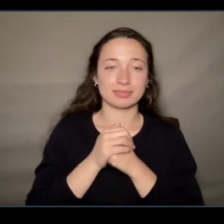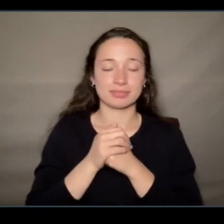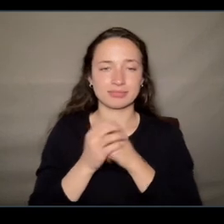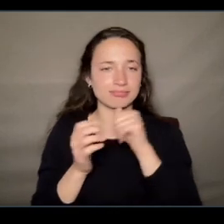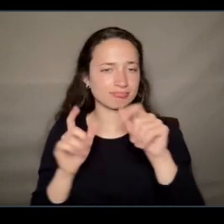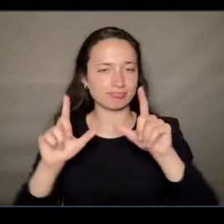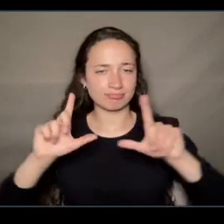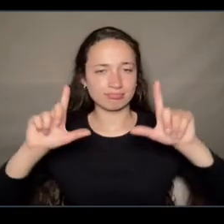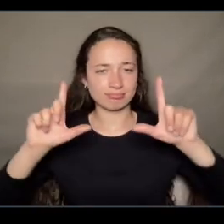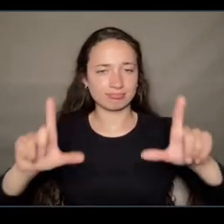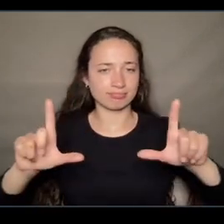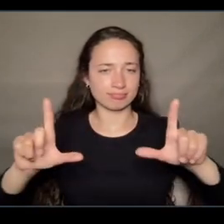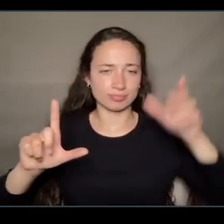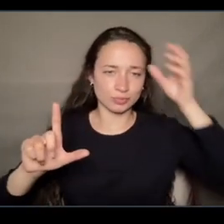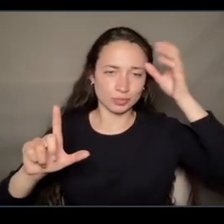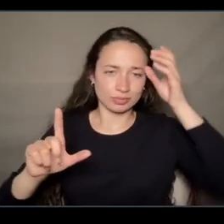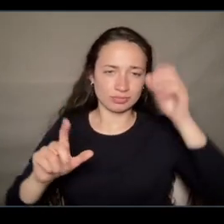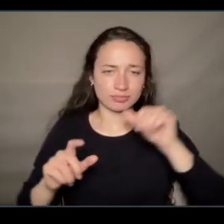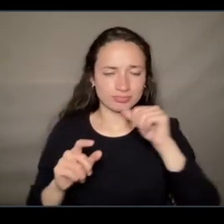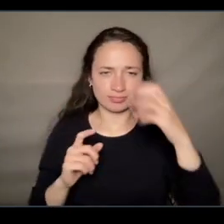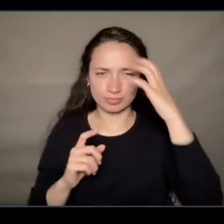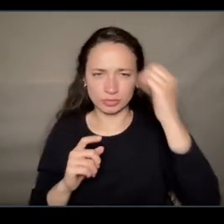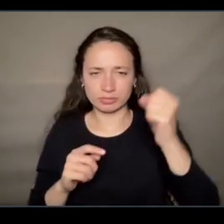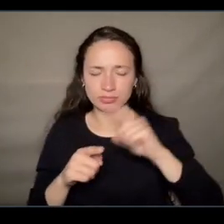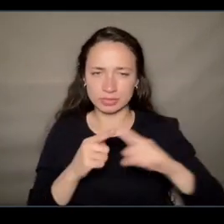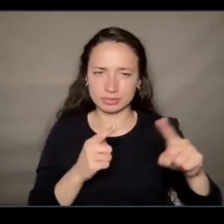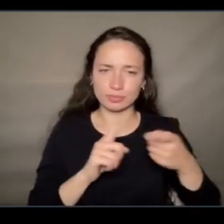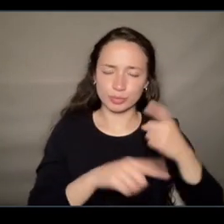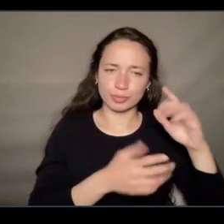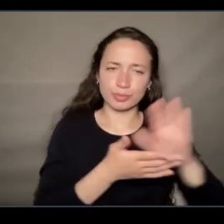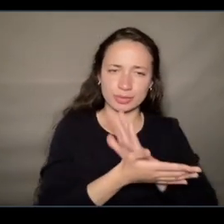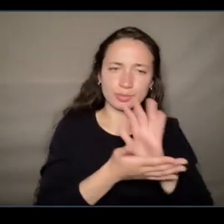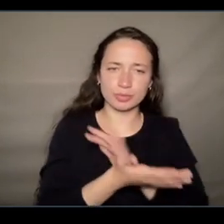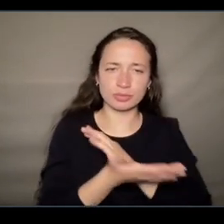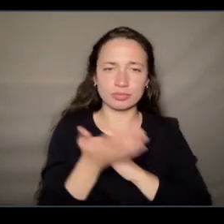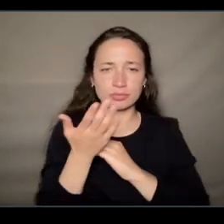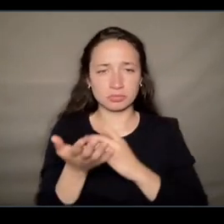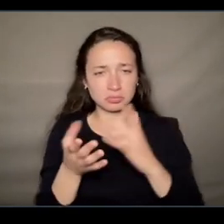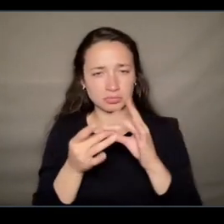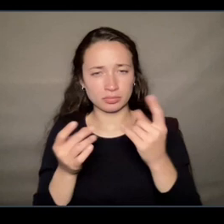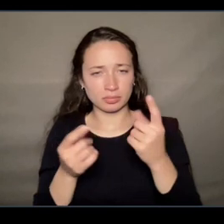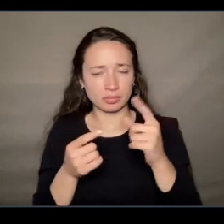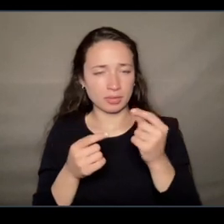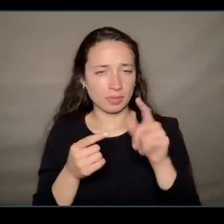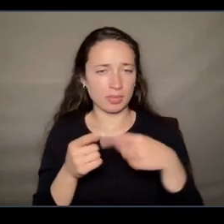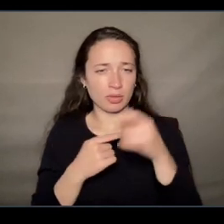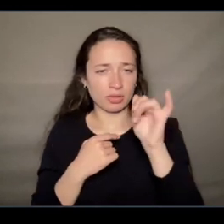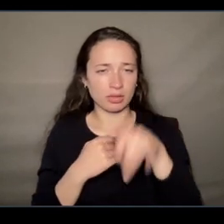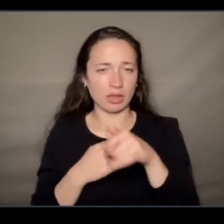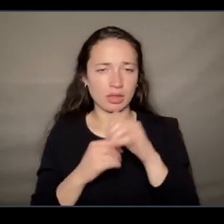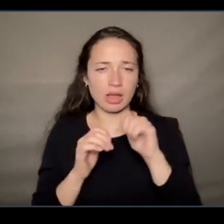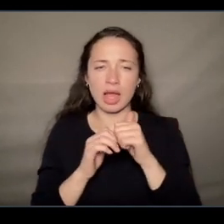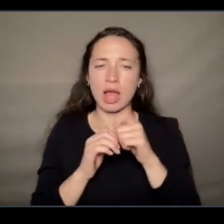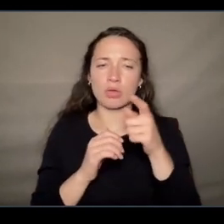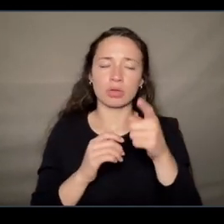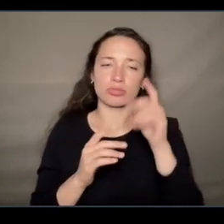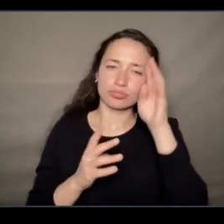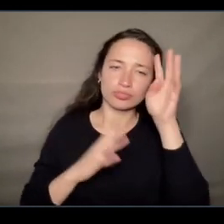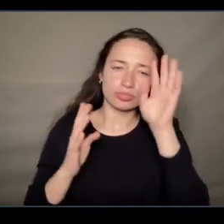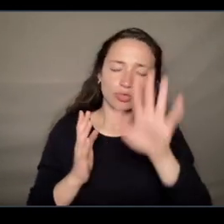And not a computer screen, not memorized, but from paper. So could you just say a little bit about that and how